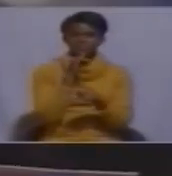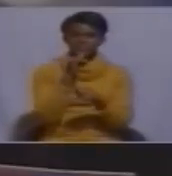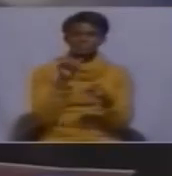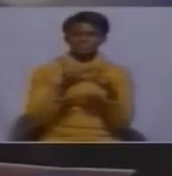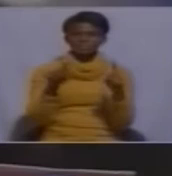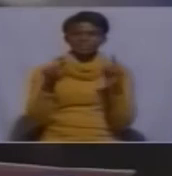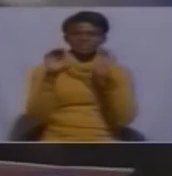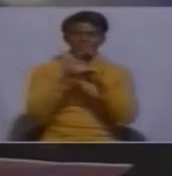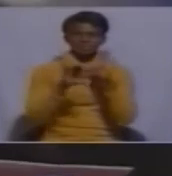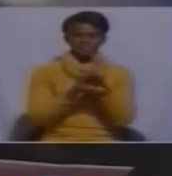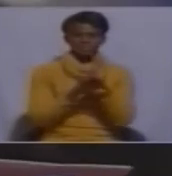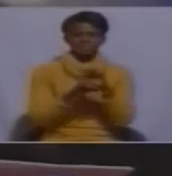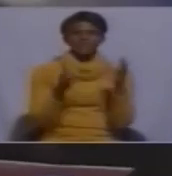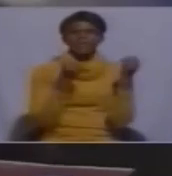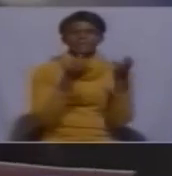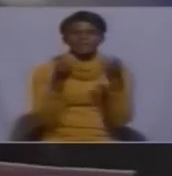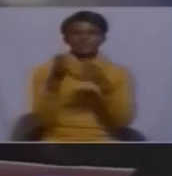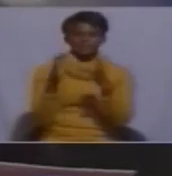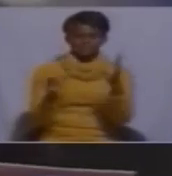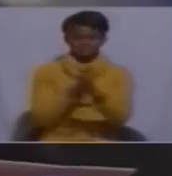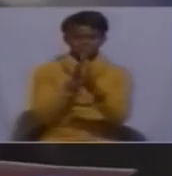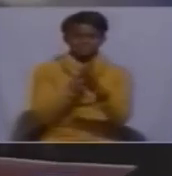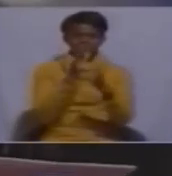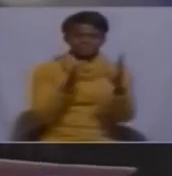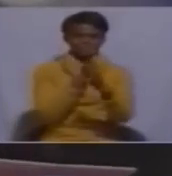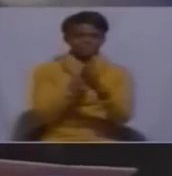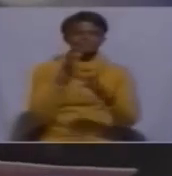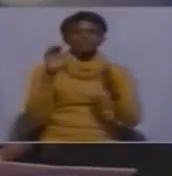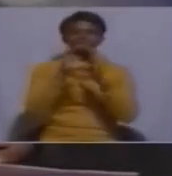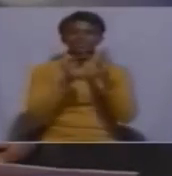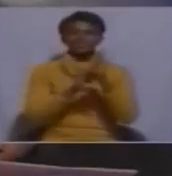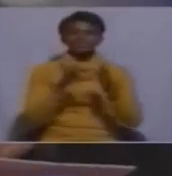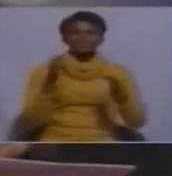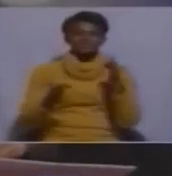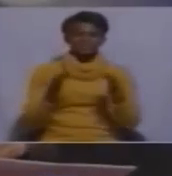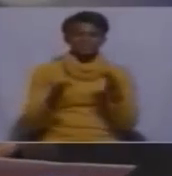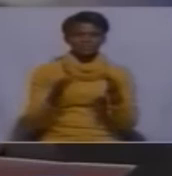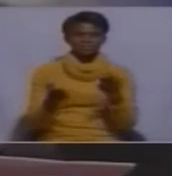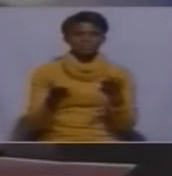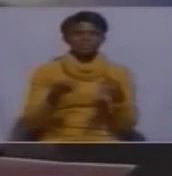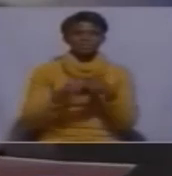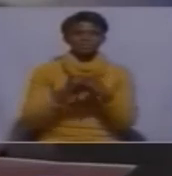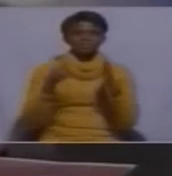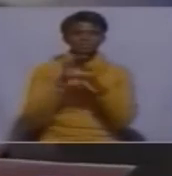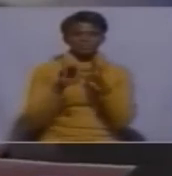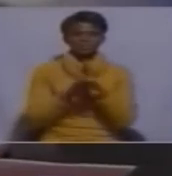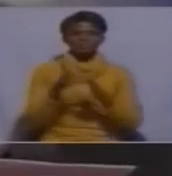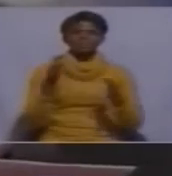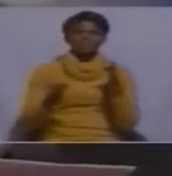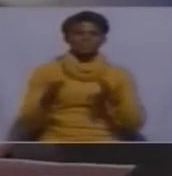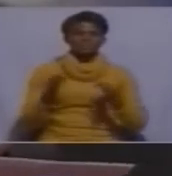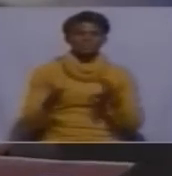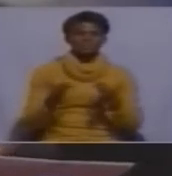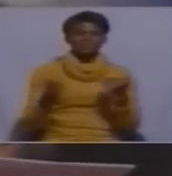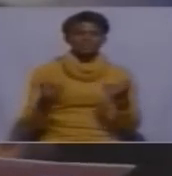says they're into effect, and so many issues have been referred to the Constitutional Court. For now, it says this shall be adjudicated upon by the Constitutional Court. Yes.